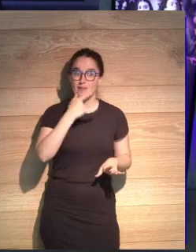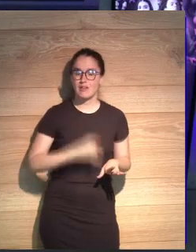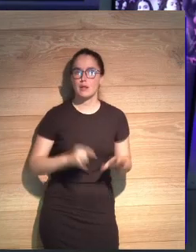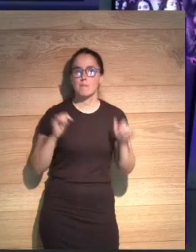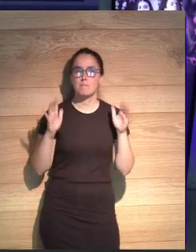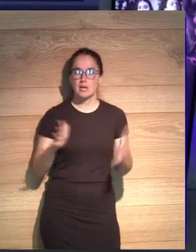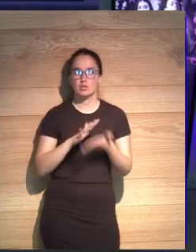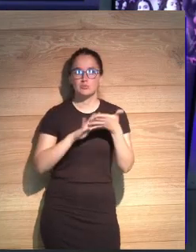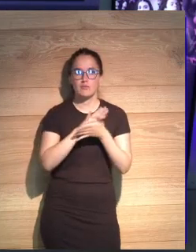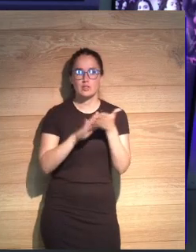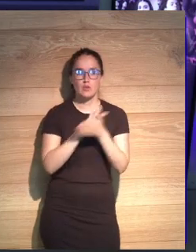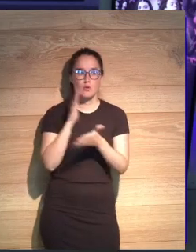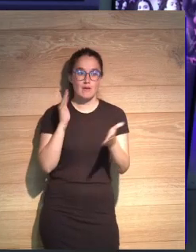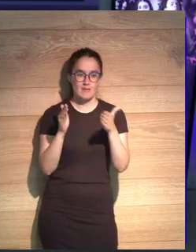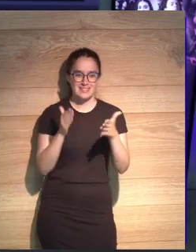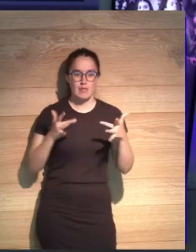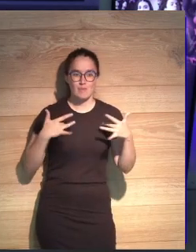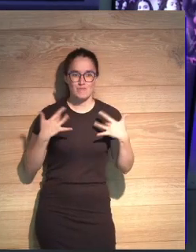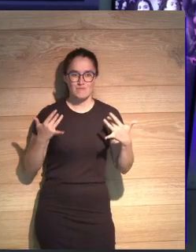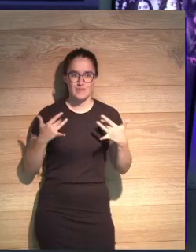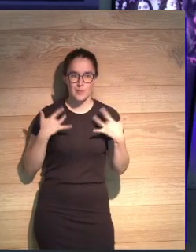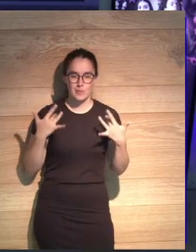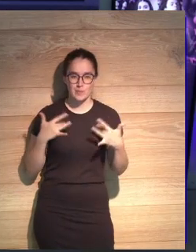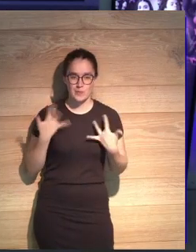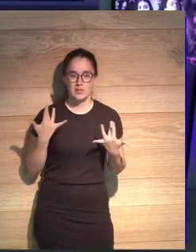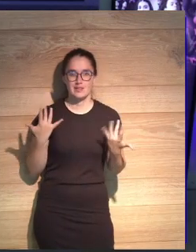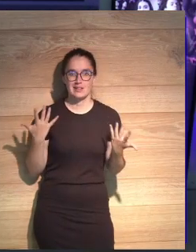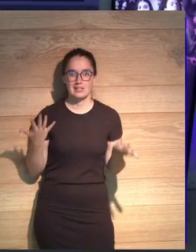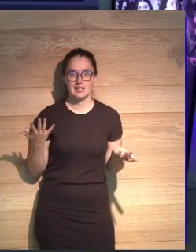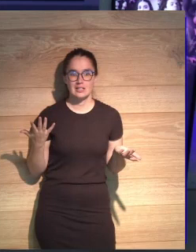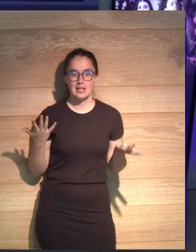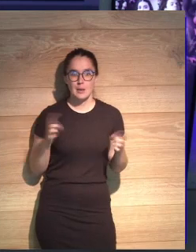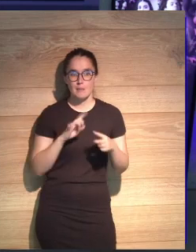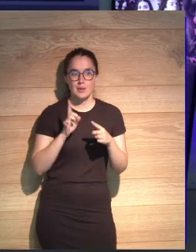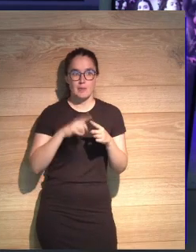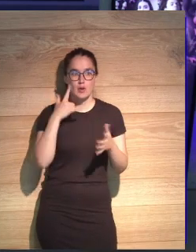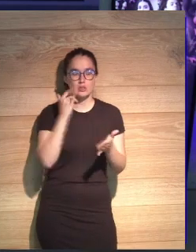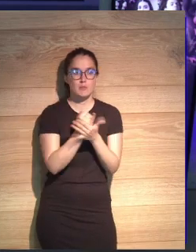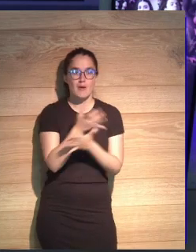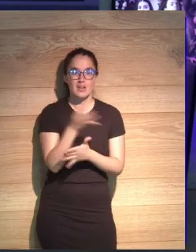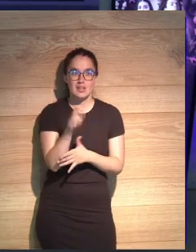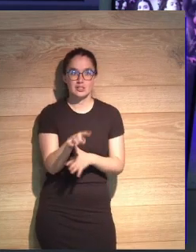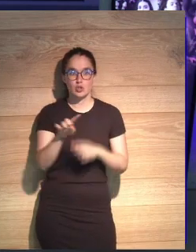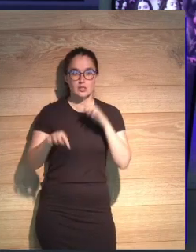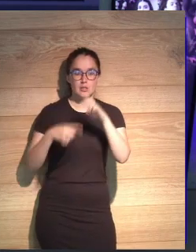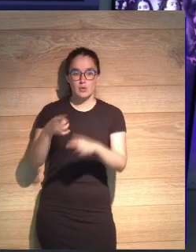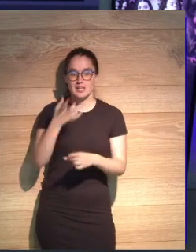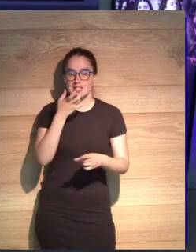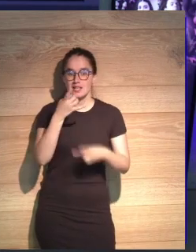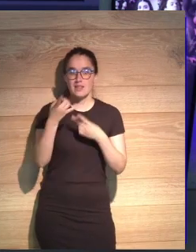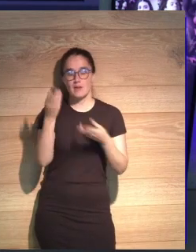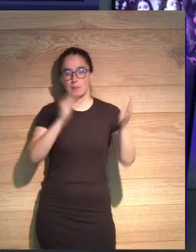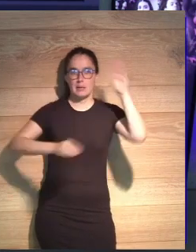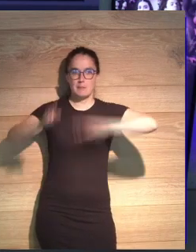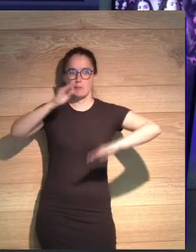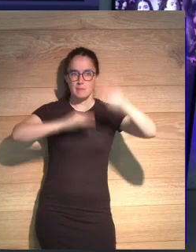simple, but this is in a prototyping phase where we first